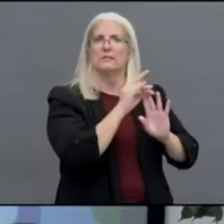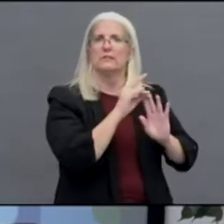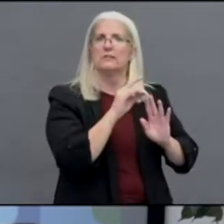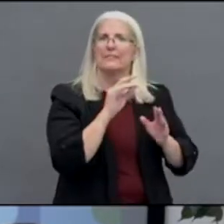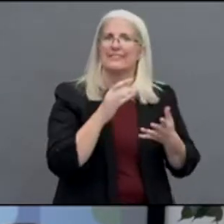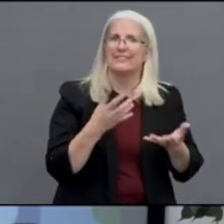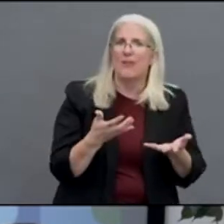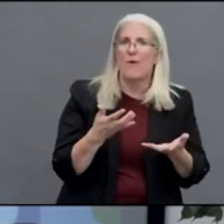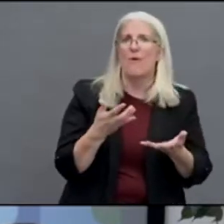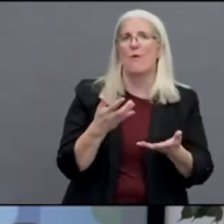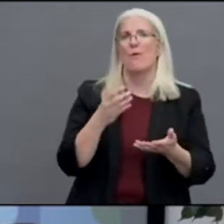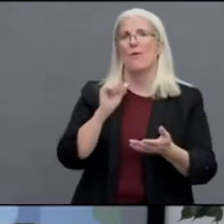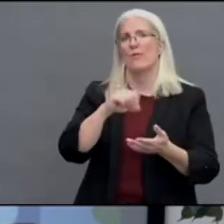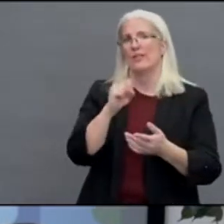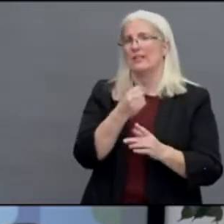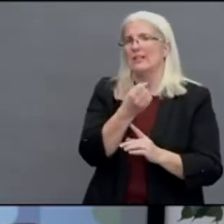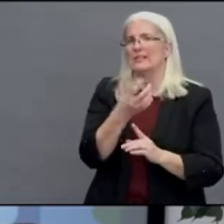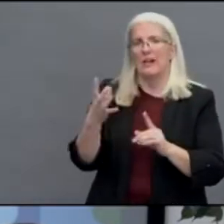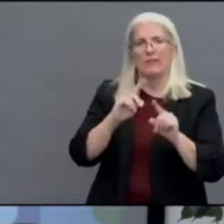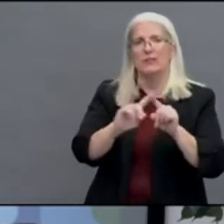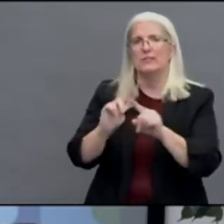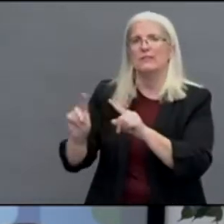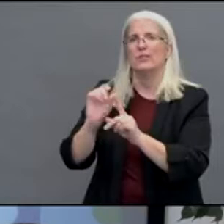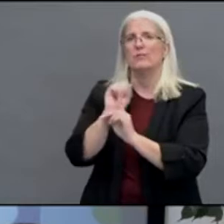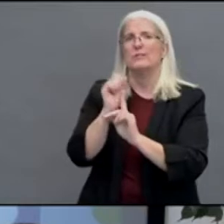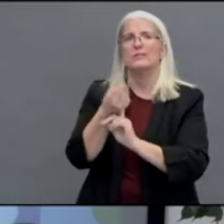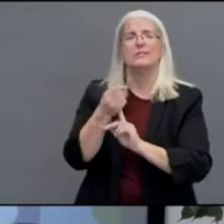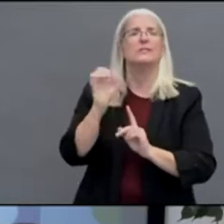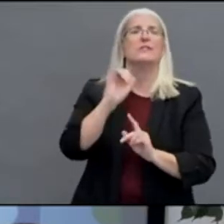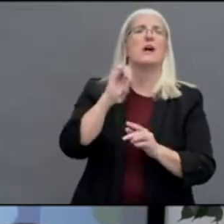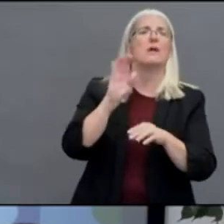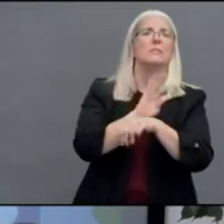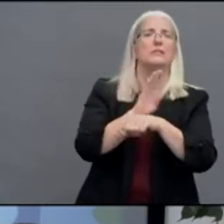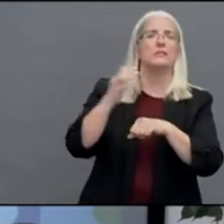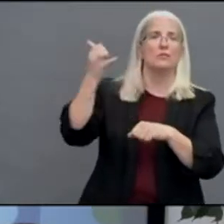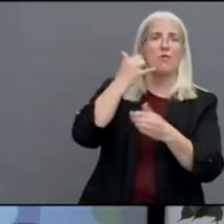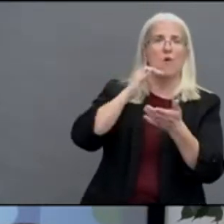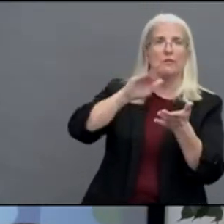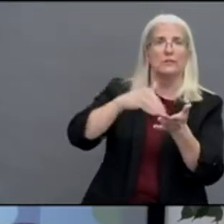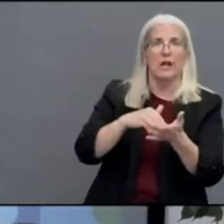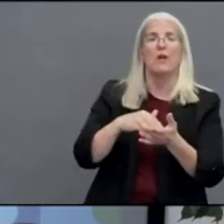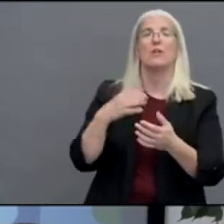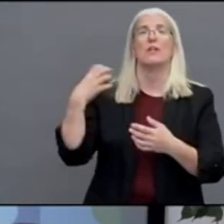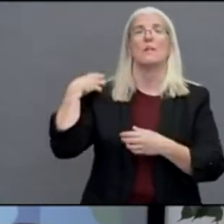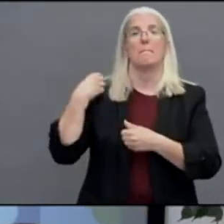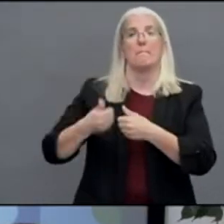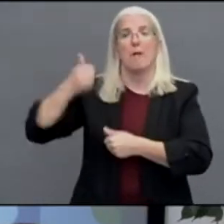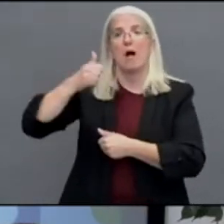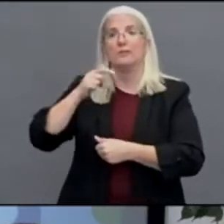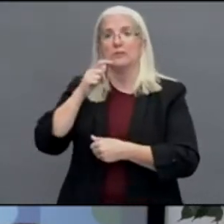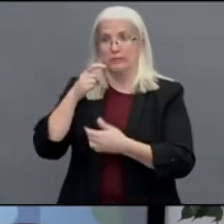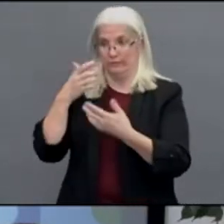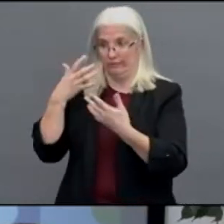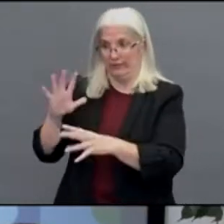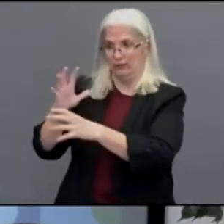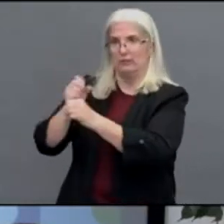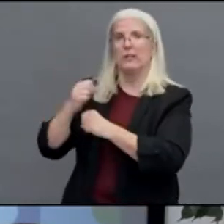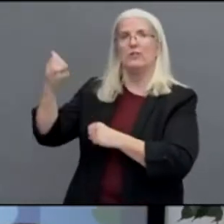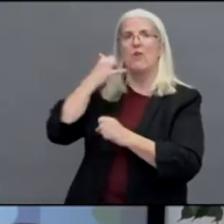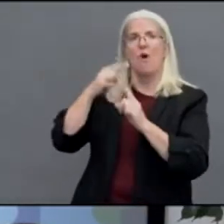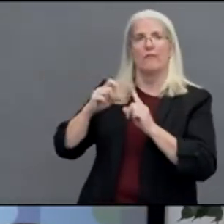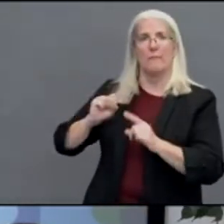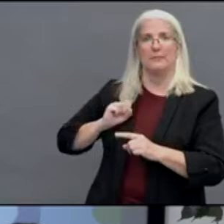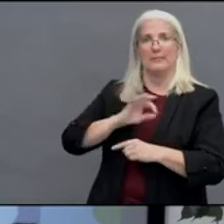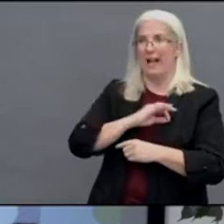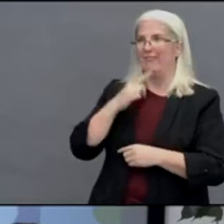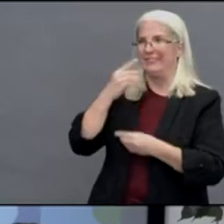encountered at our call centers, our business call centers specifically, employers that have received calls from their staff saying, they just simply don't